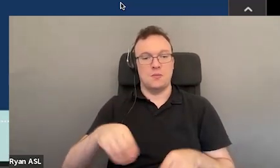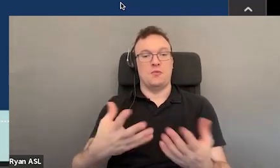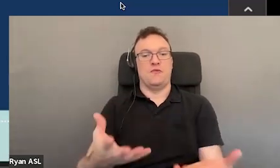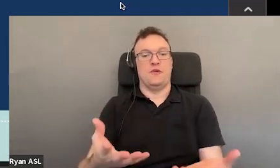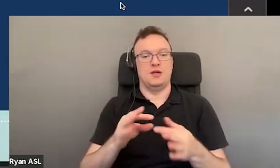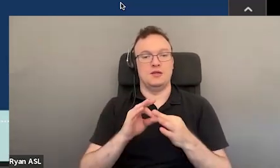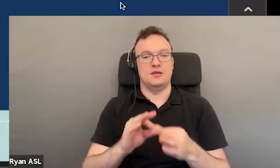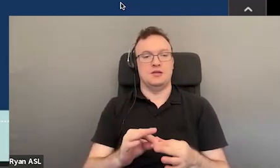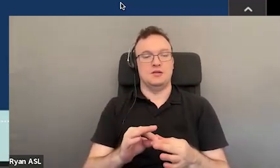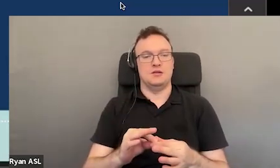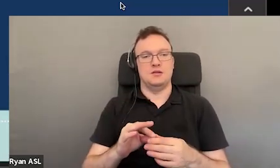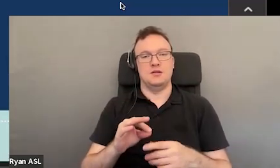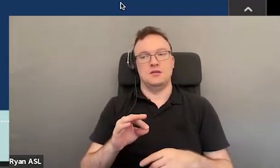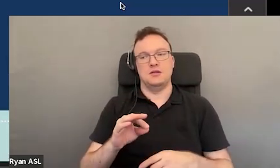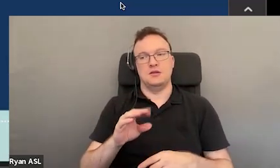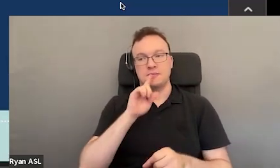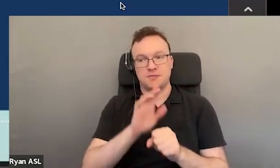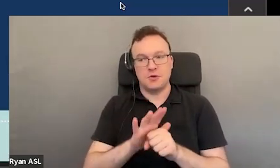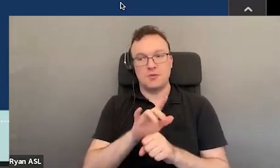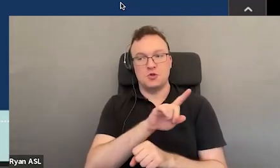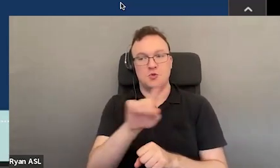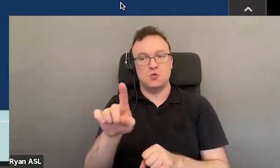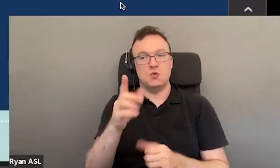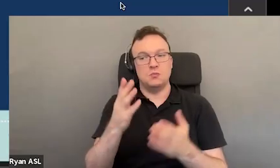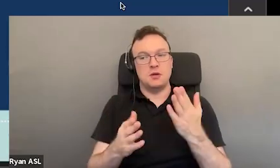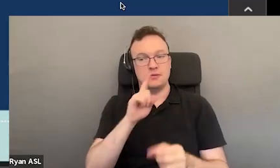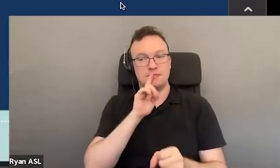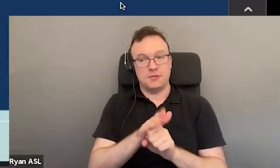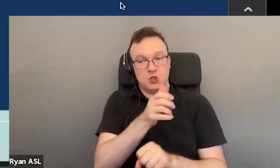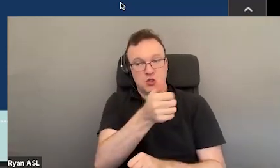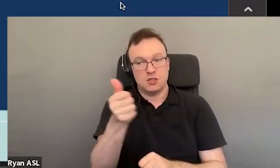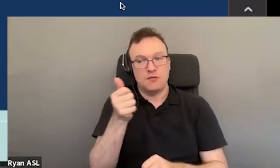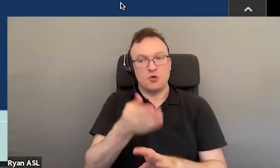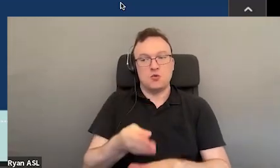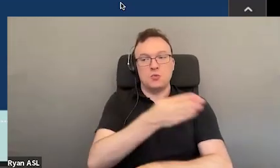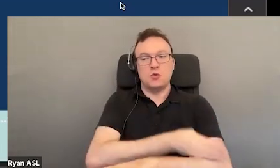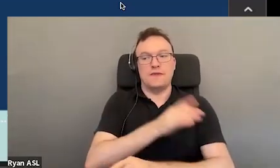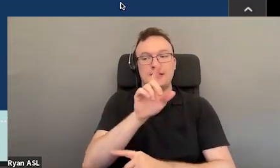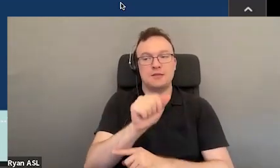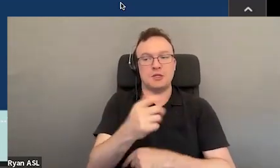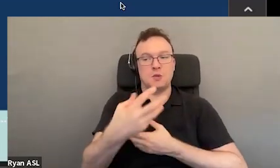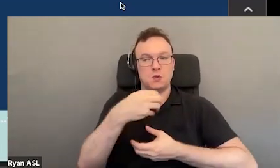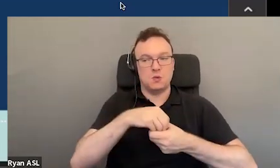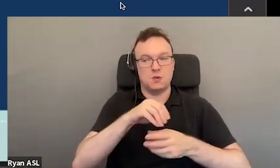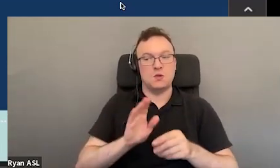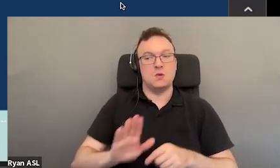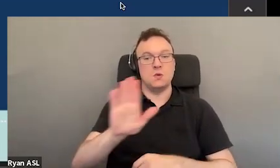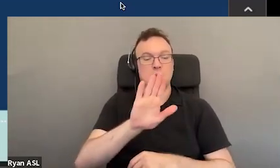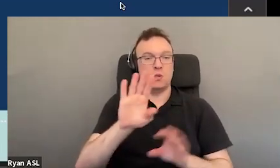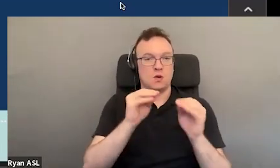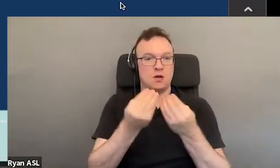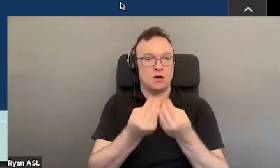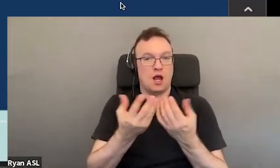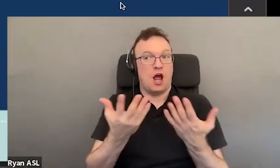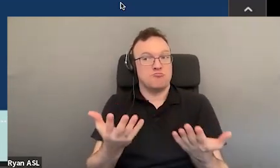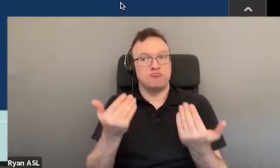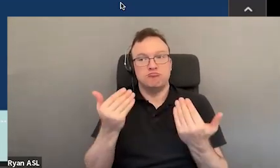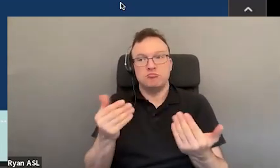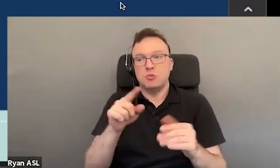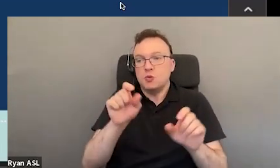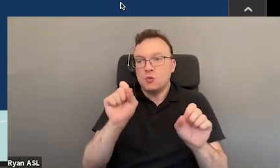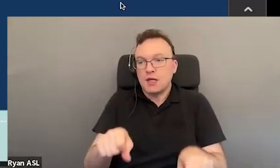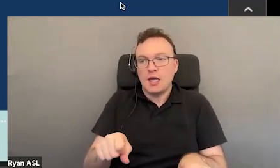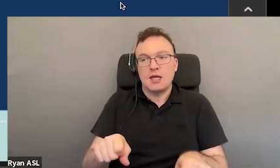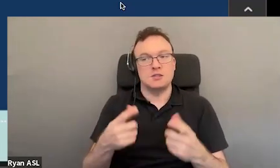in terms of the commitment that you may be making yourselves to improve disability inclusion in your organization. So feel free, that can